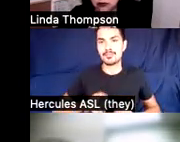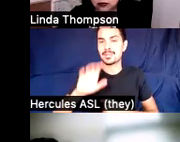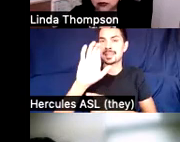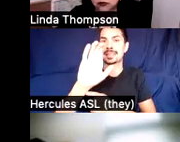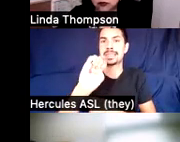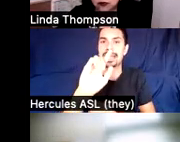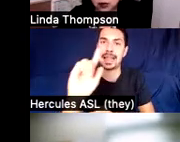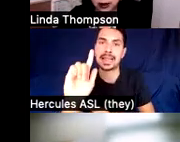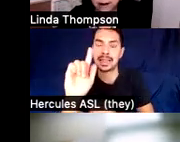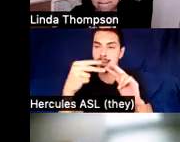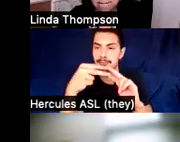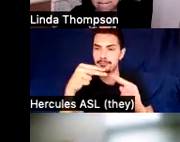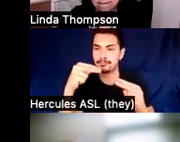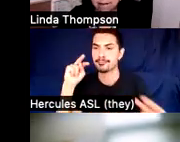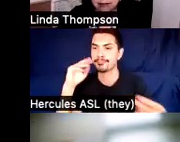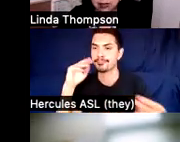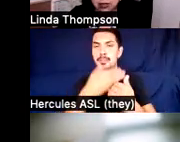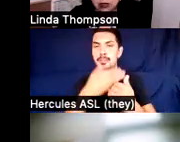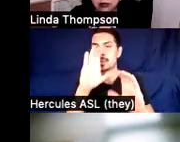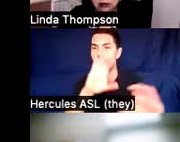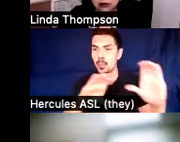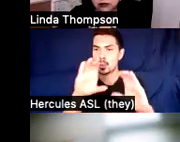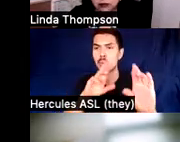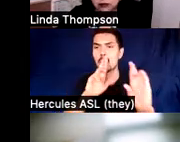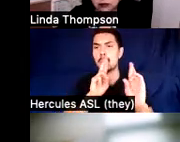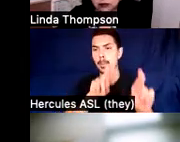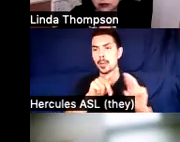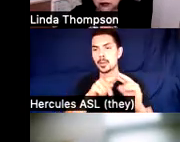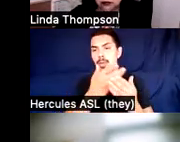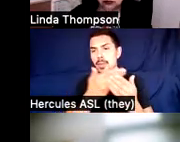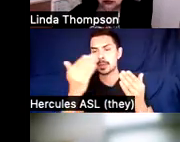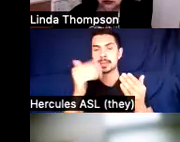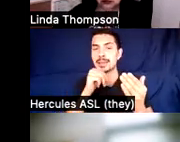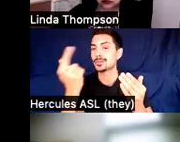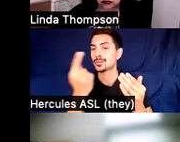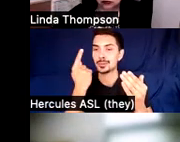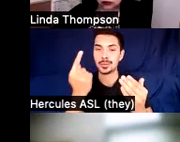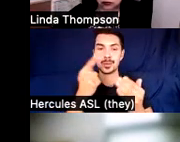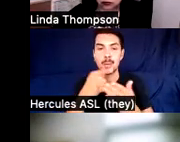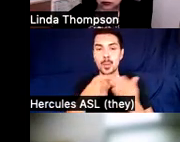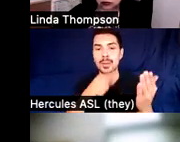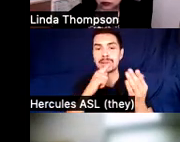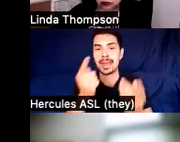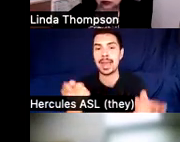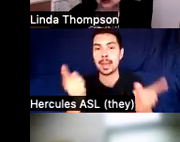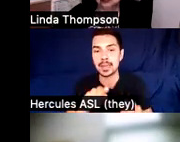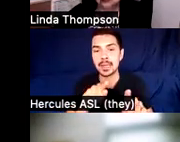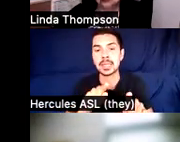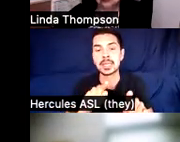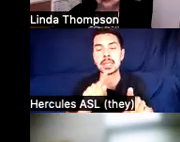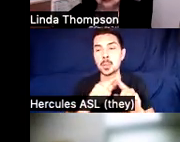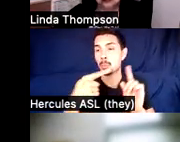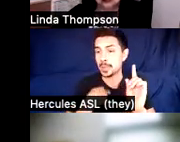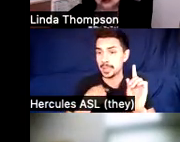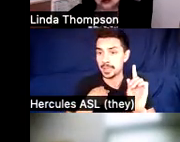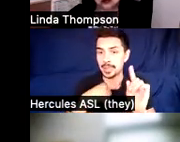in how our chemicals respond to things that are happening. So it's not just what has happened to me. You know, when Danielle